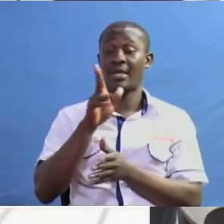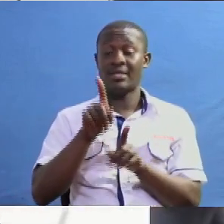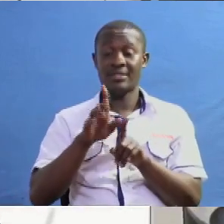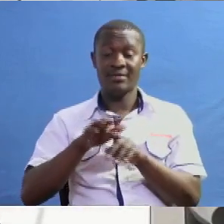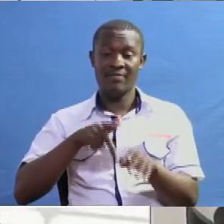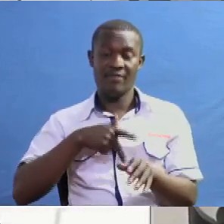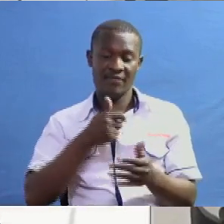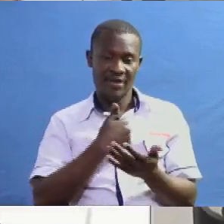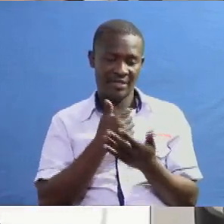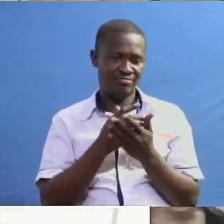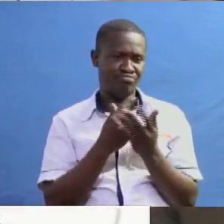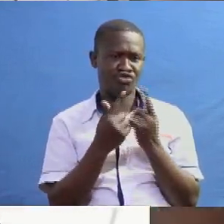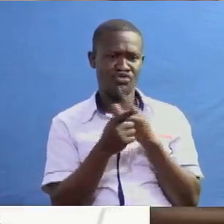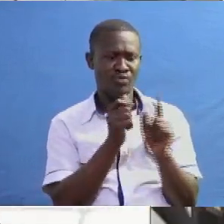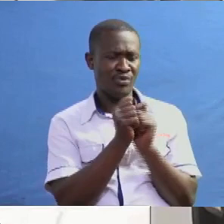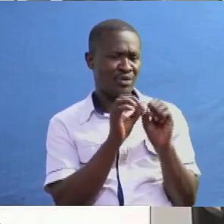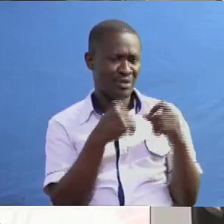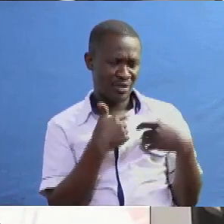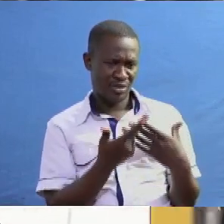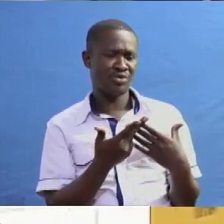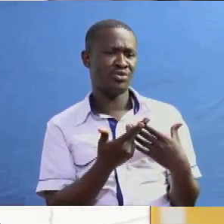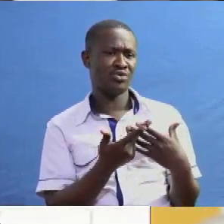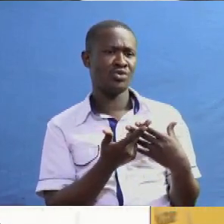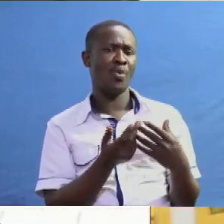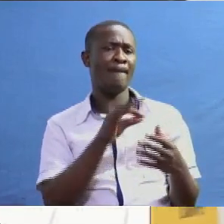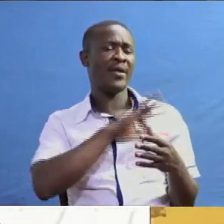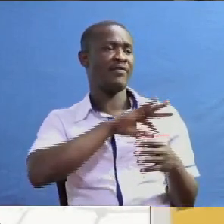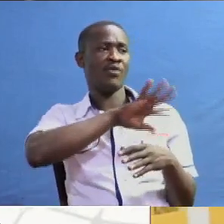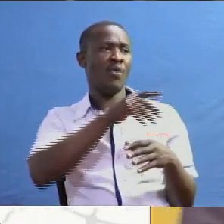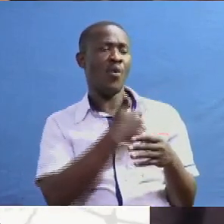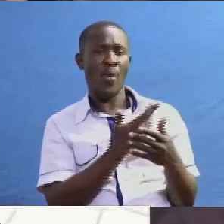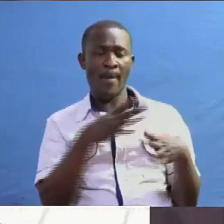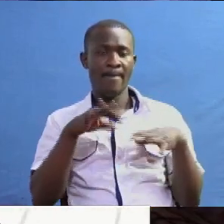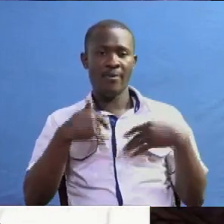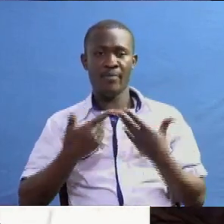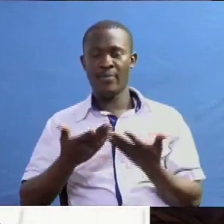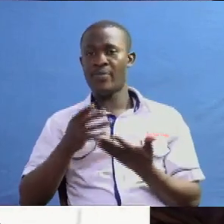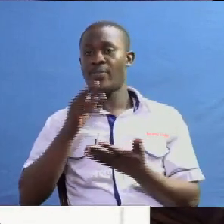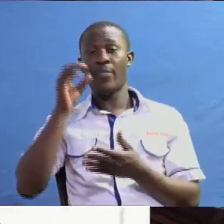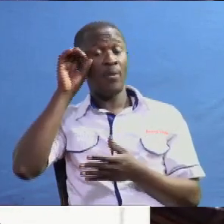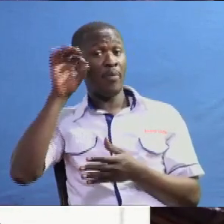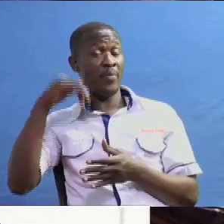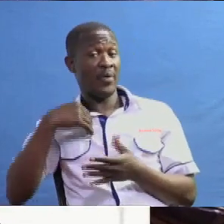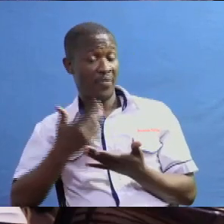the negotiations were not entirely meant to benefit the common citizens, but in their opinion, they feel that the leaders